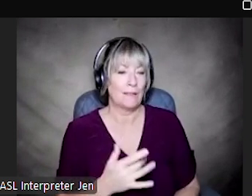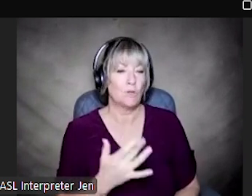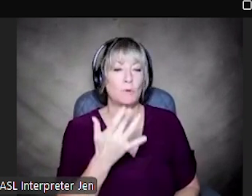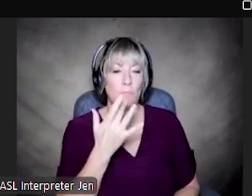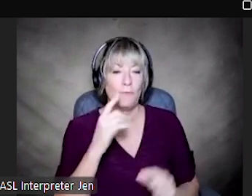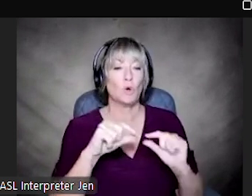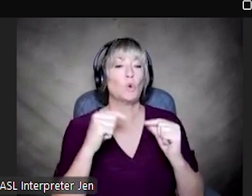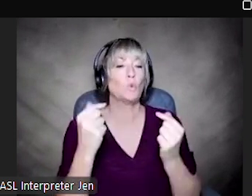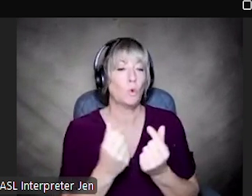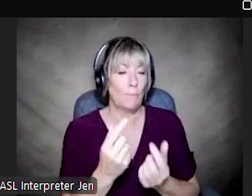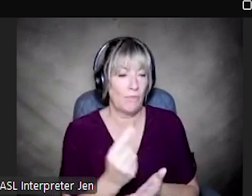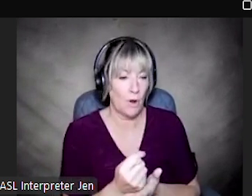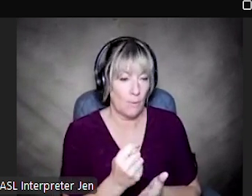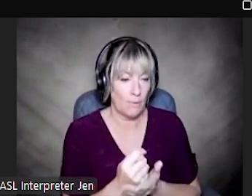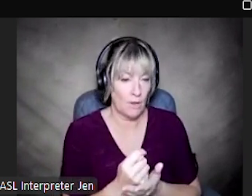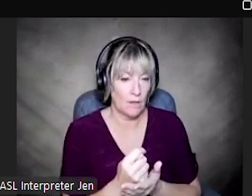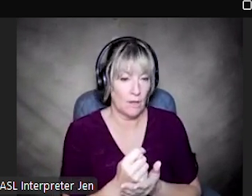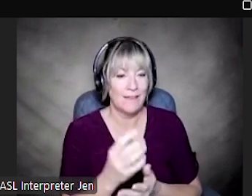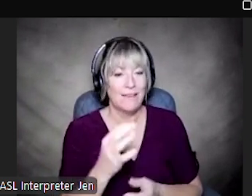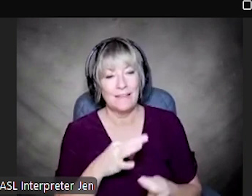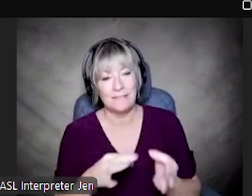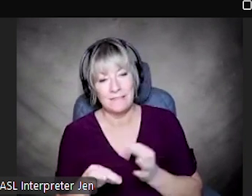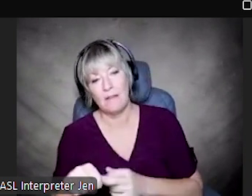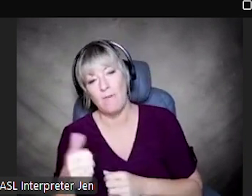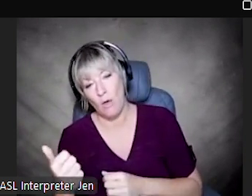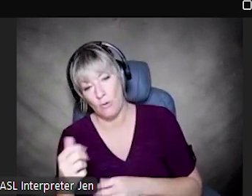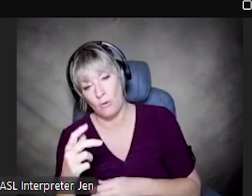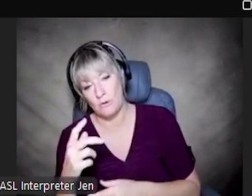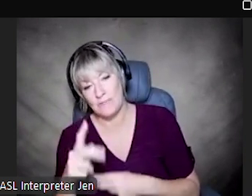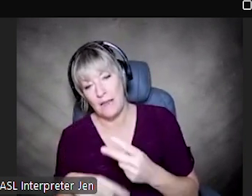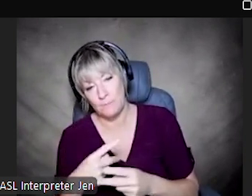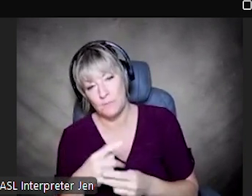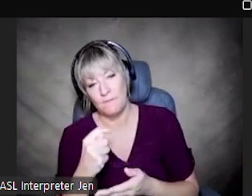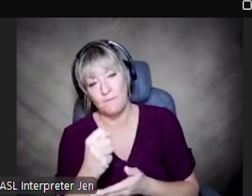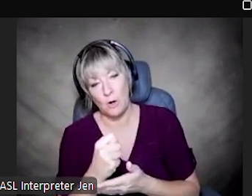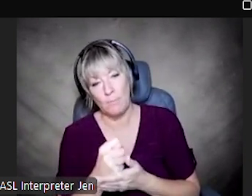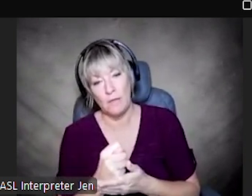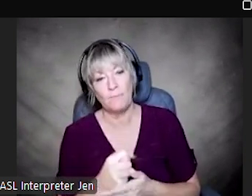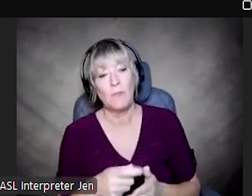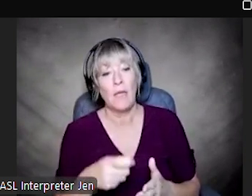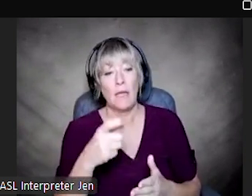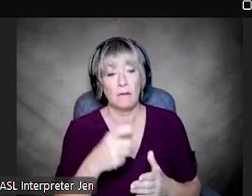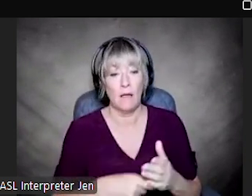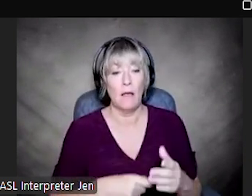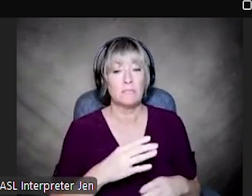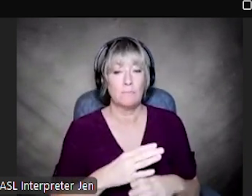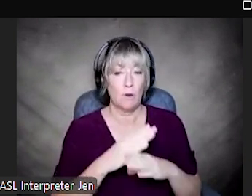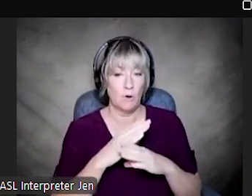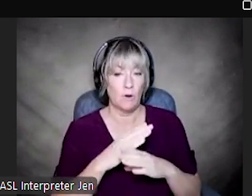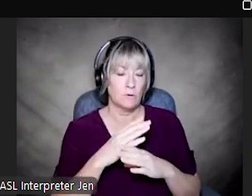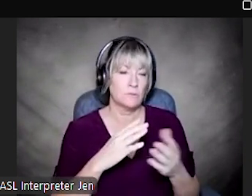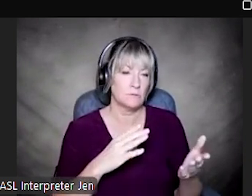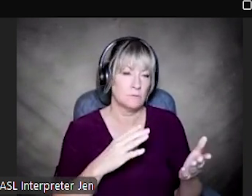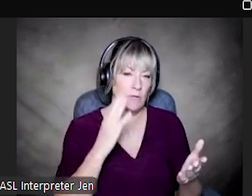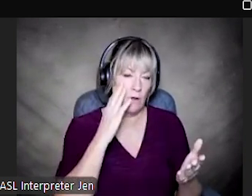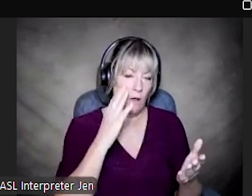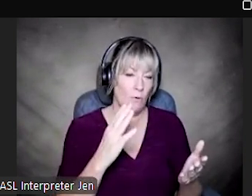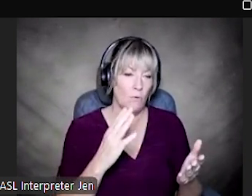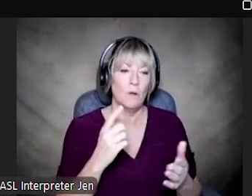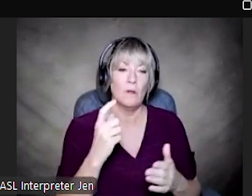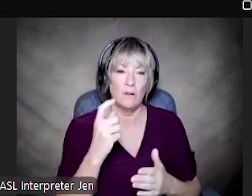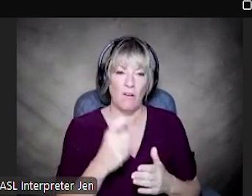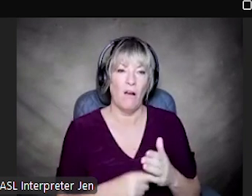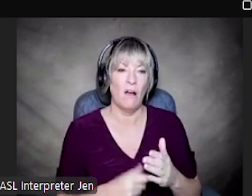group therapy over other formats, and cost barriers are, as this group knows, a